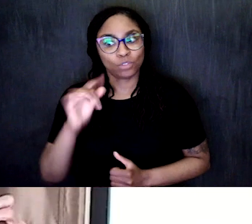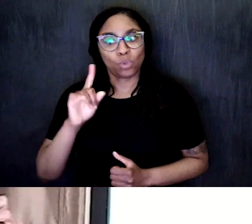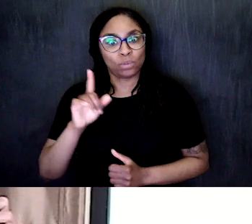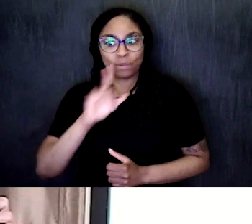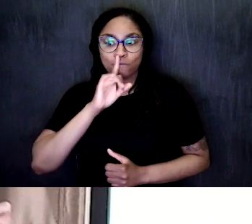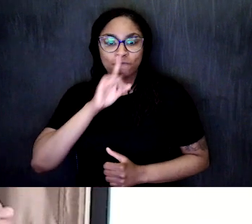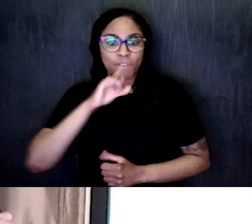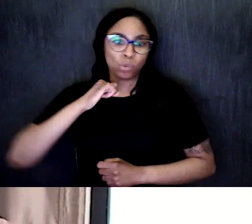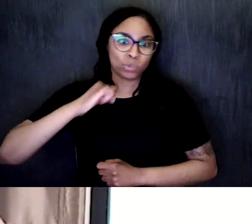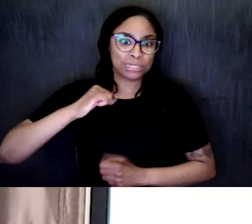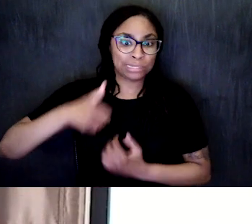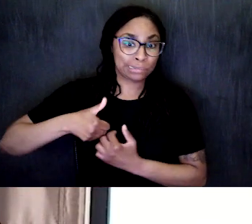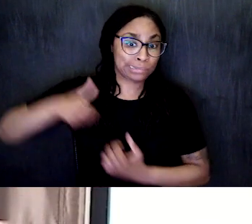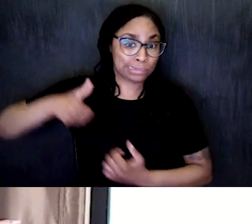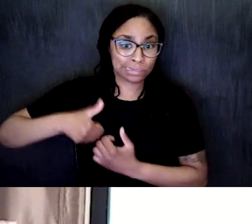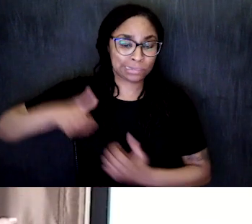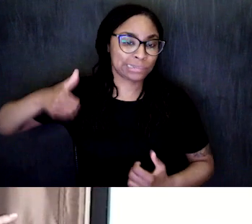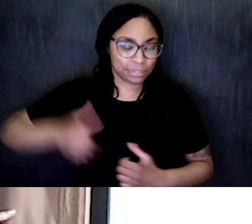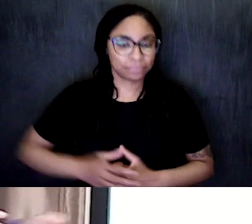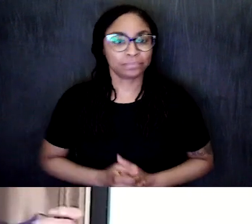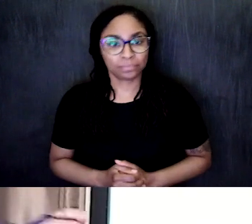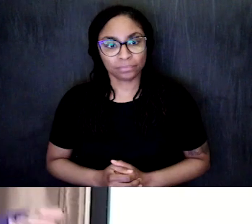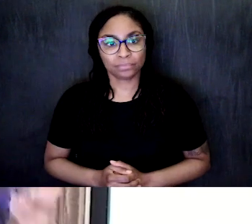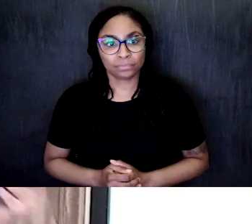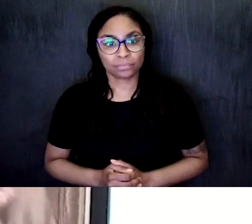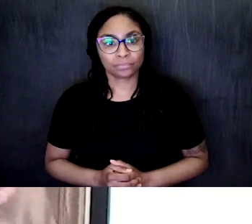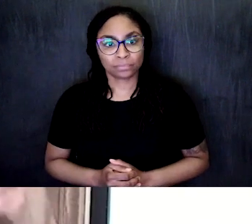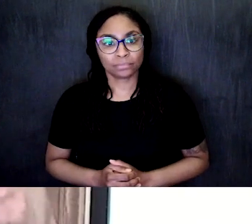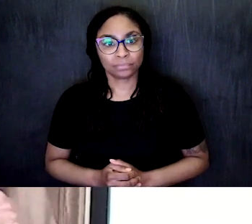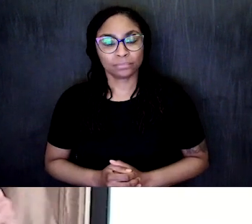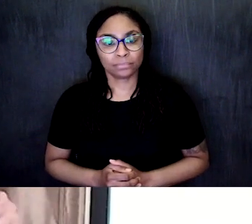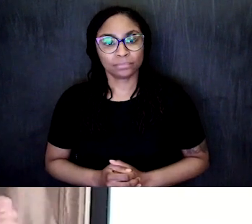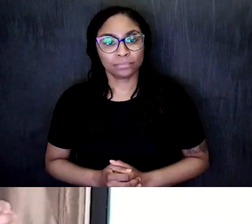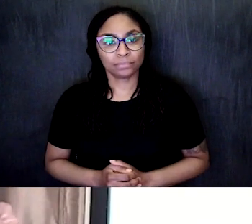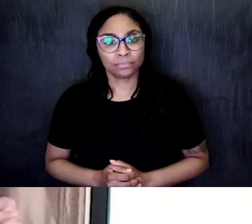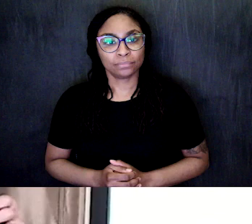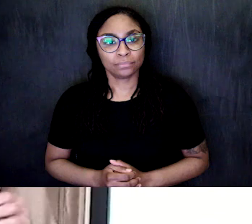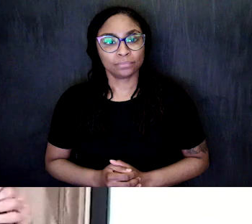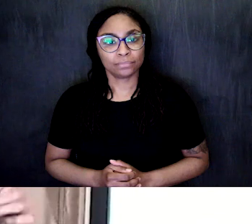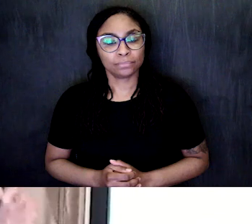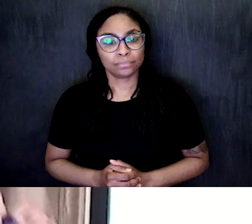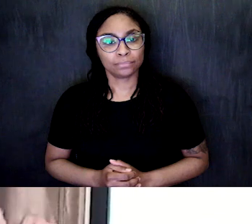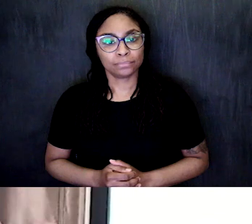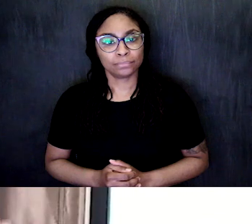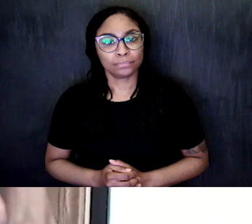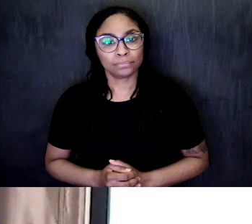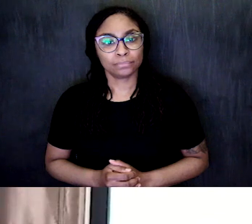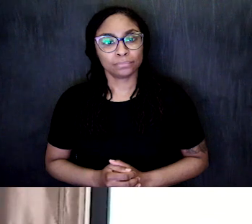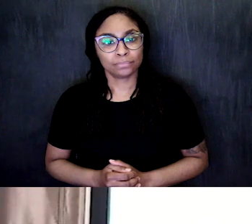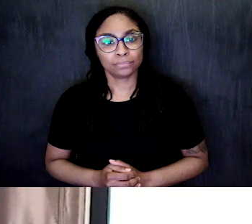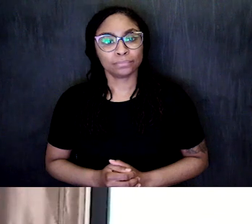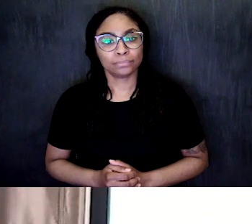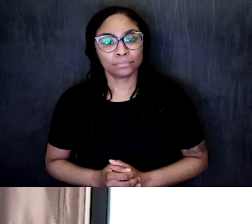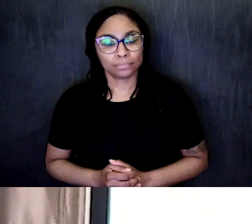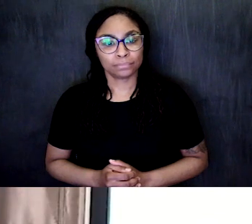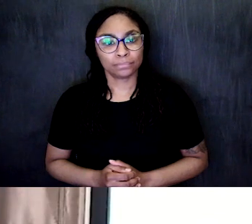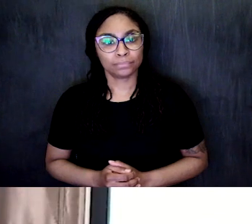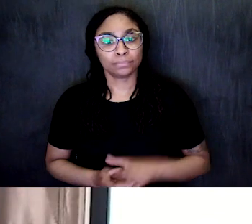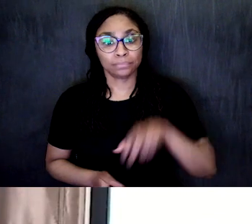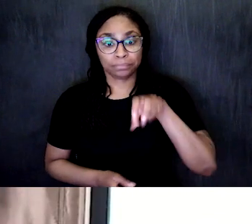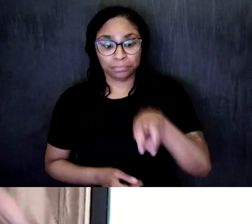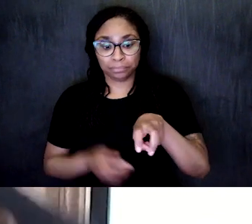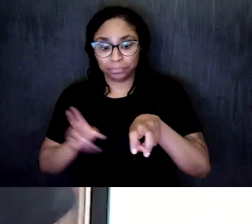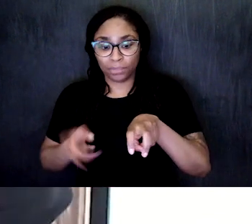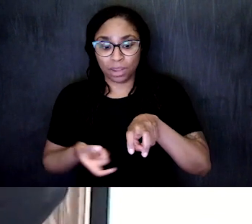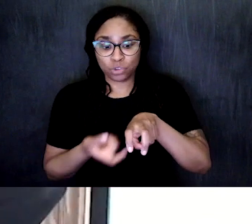to feel that resistance. Okay, but that extra strap will come in handy when we go into our triangle. So you want it